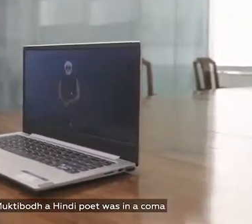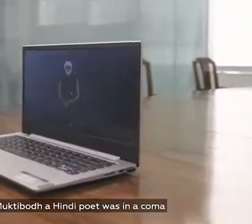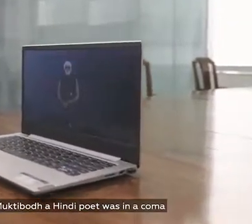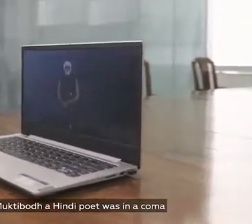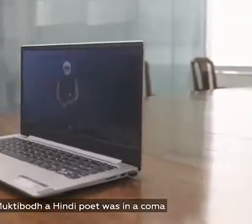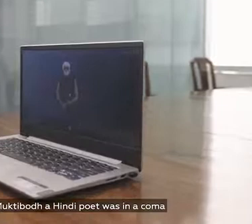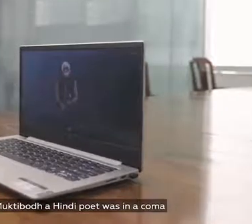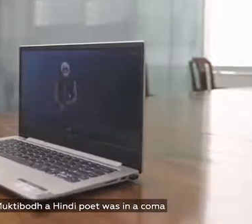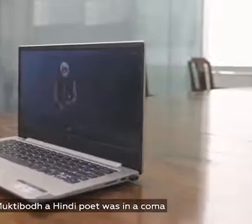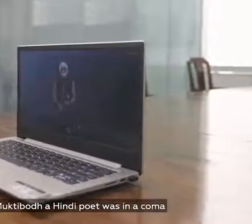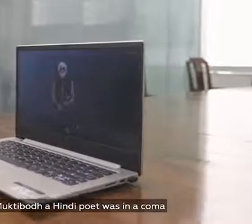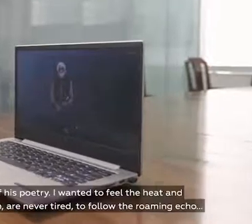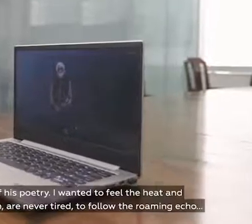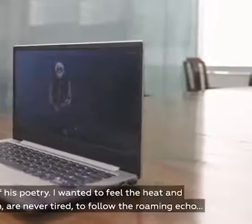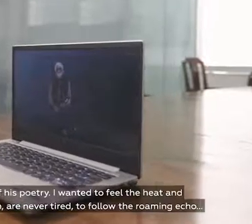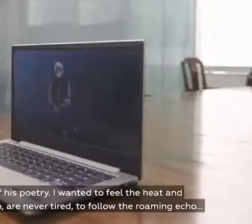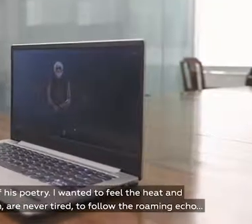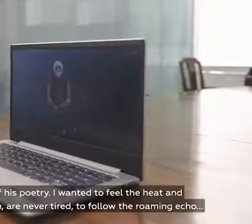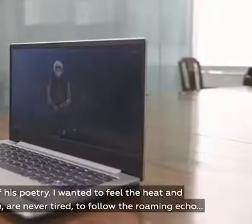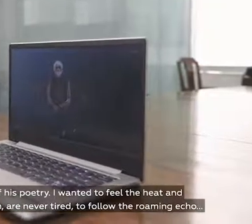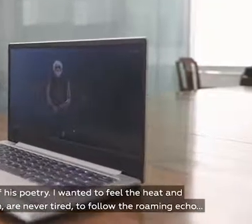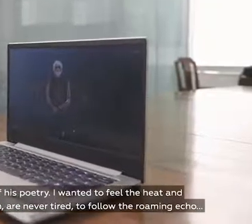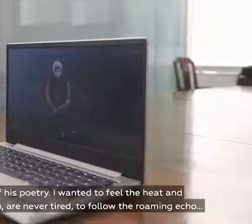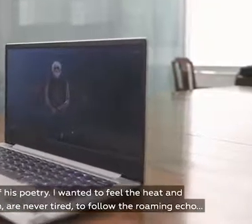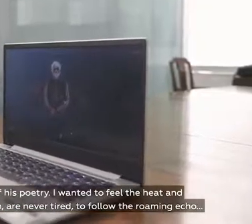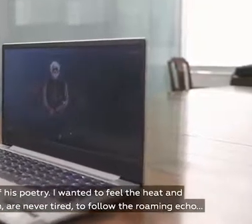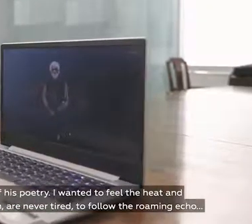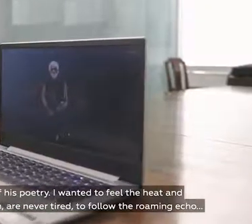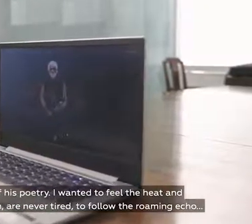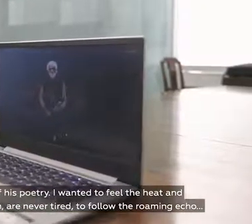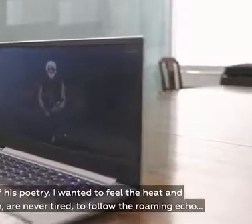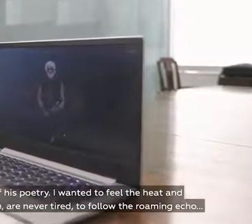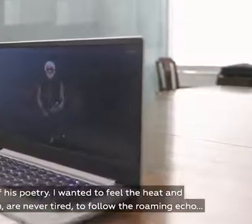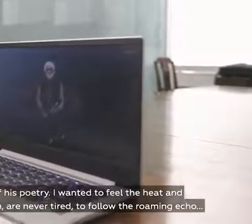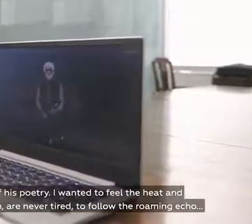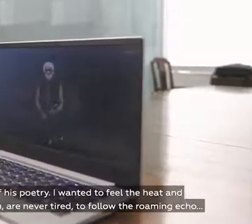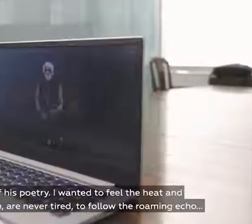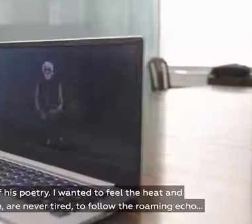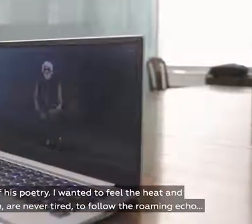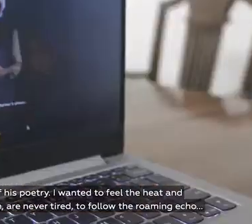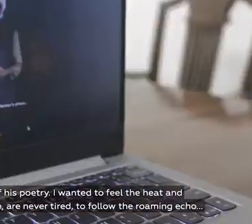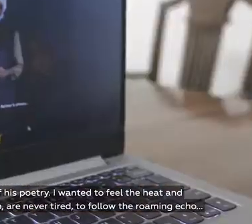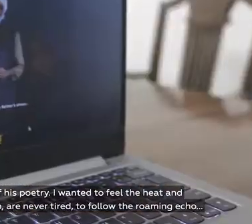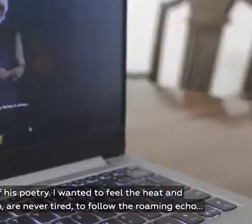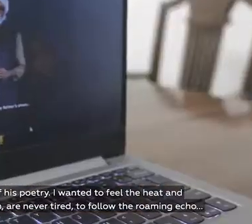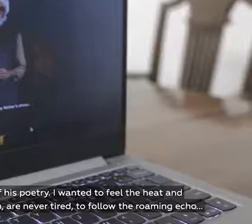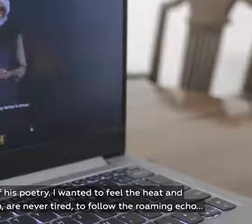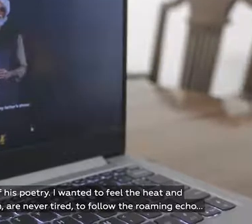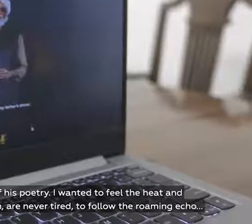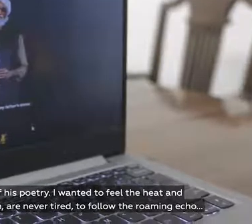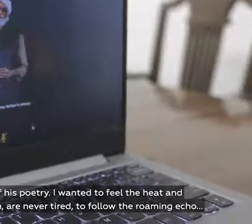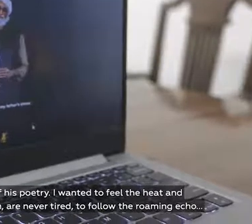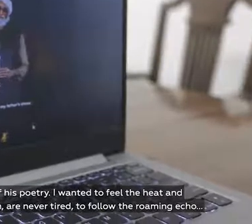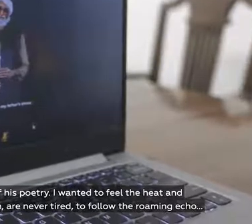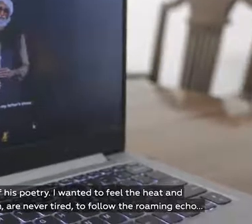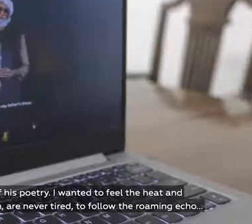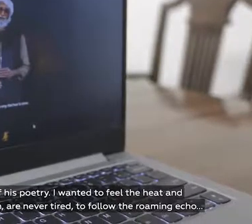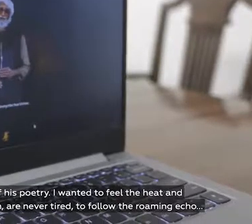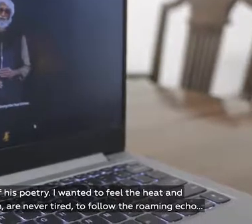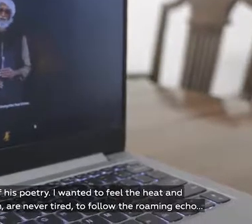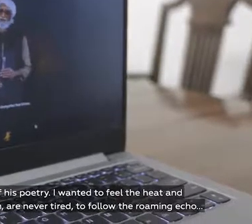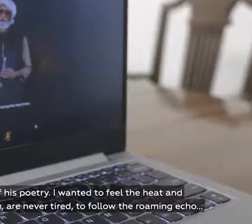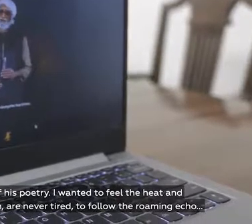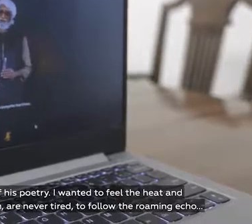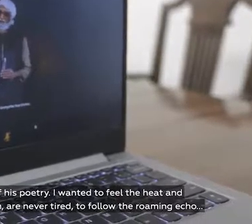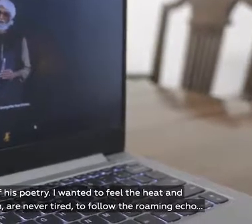poet, was in a coma. I did not know him closely, but I felt the pain of his poetry. I wanted to feel